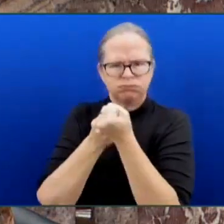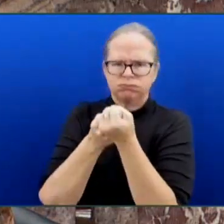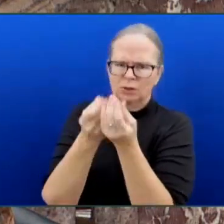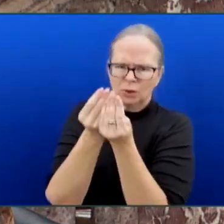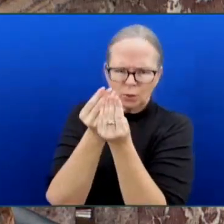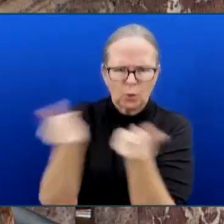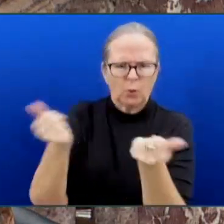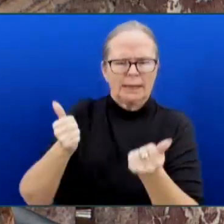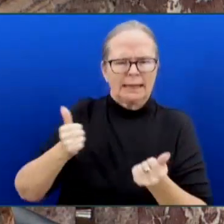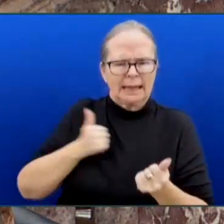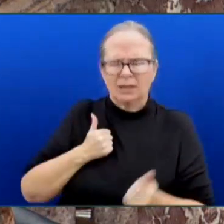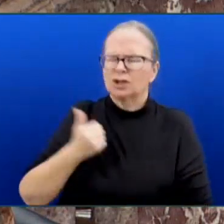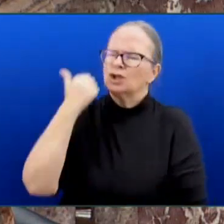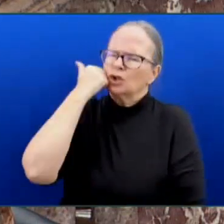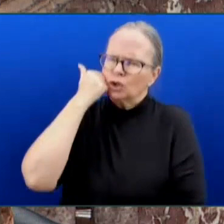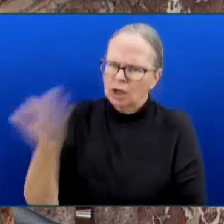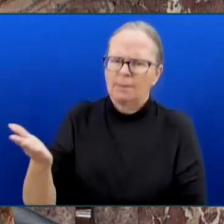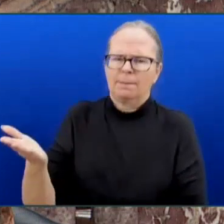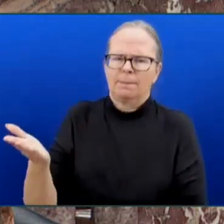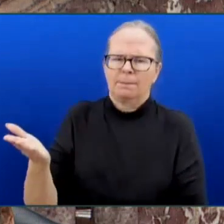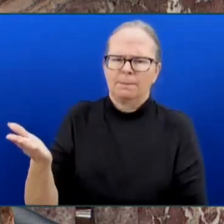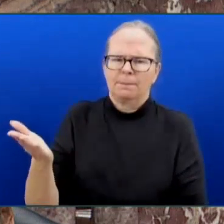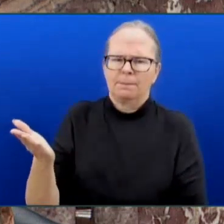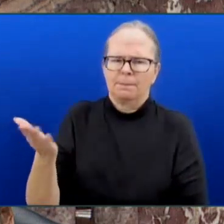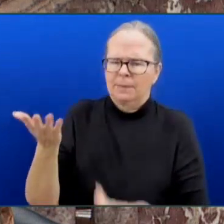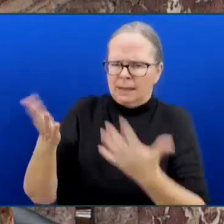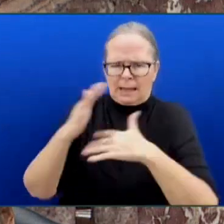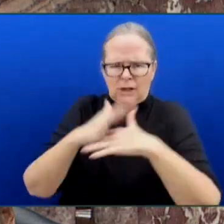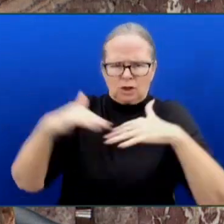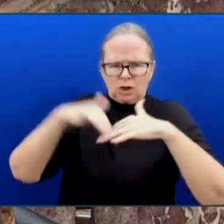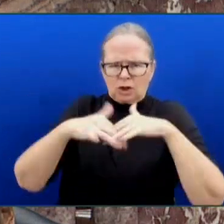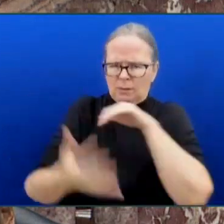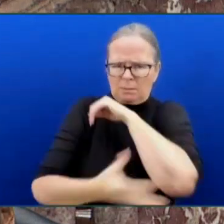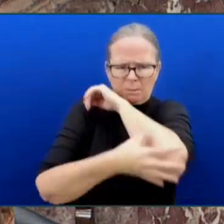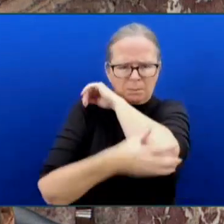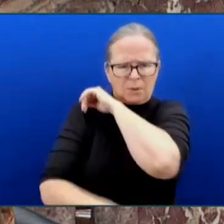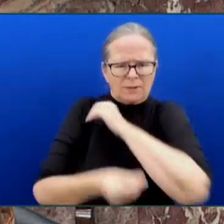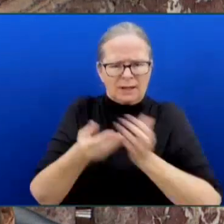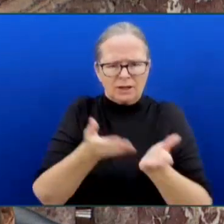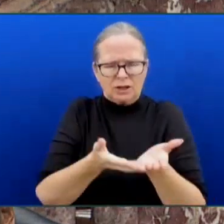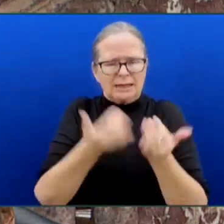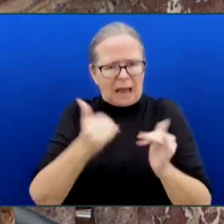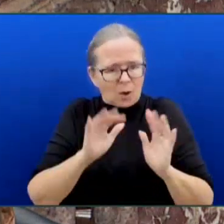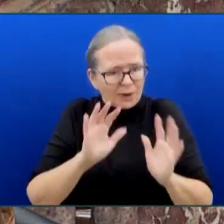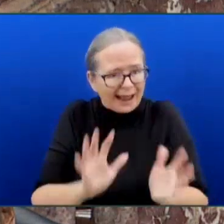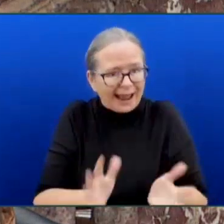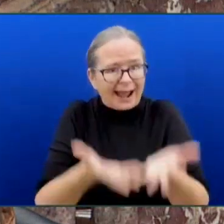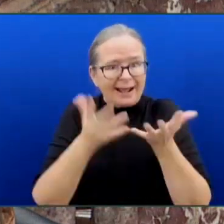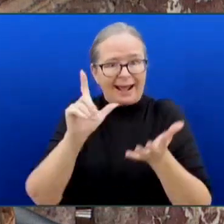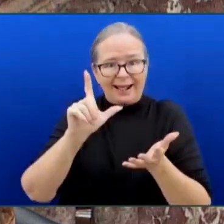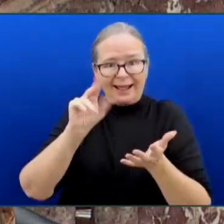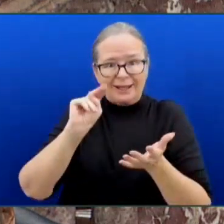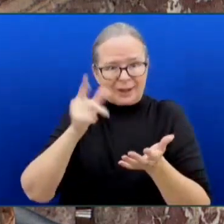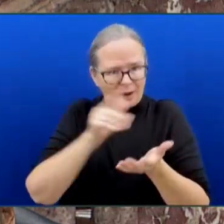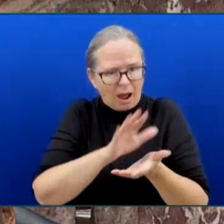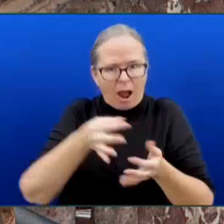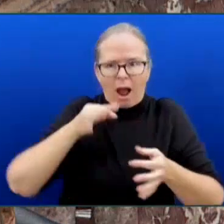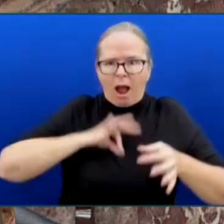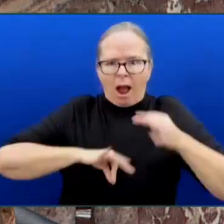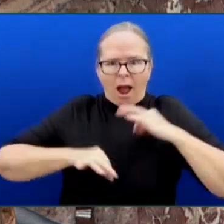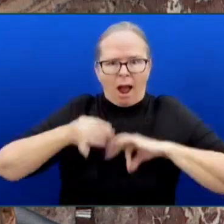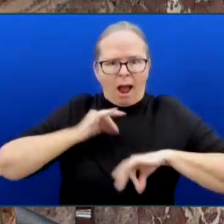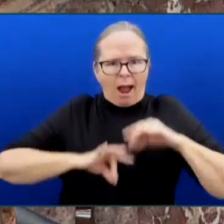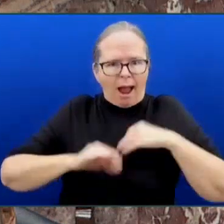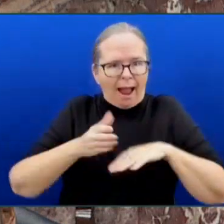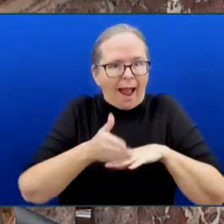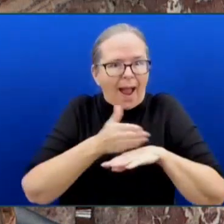But in the meantime, the Cost BC plan by the NDP Premier would rather ignore the LNG initiative that was brought here